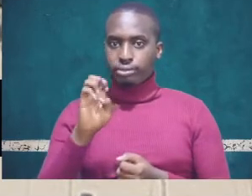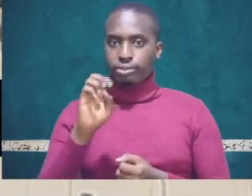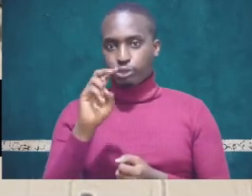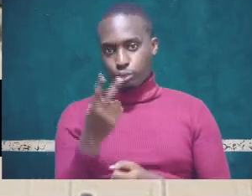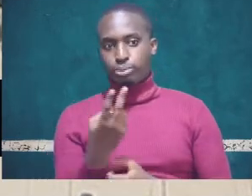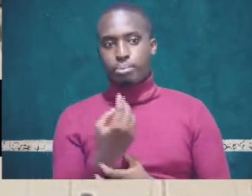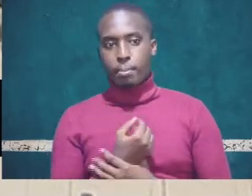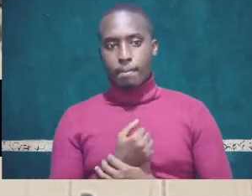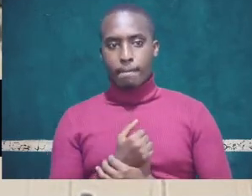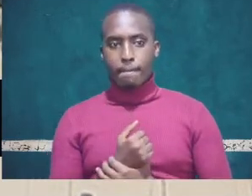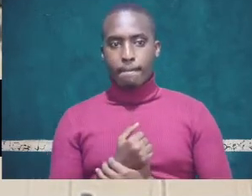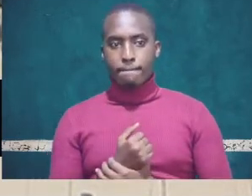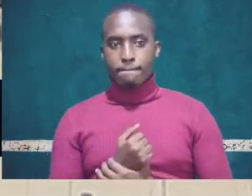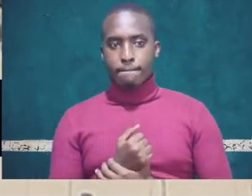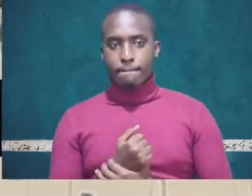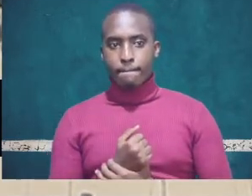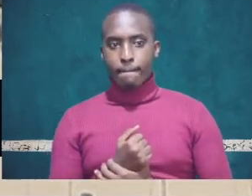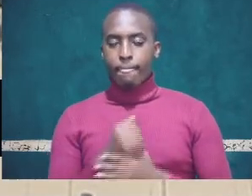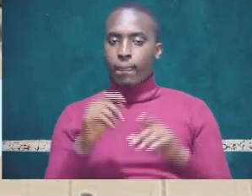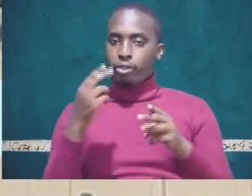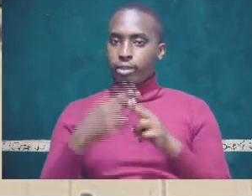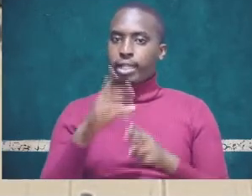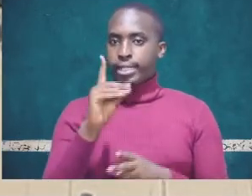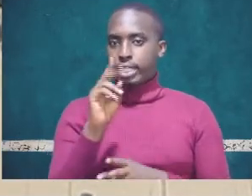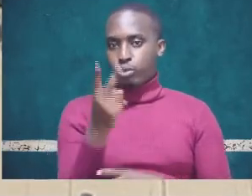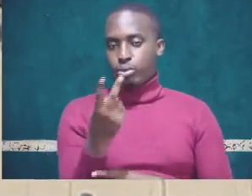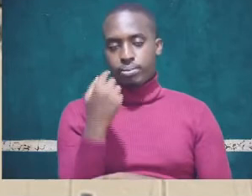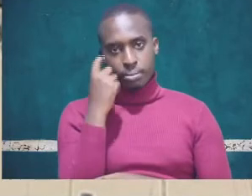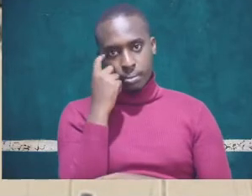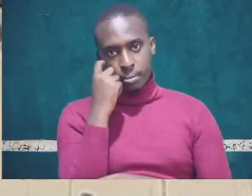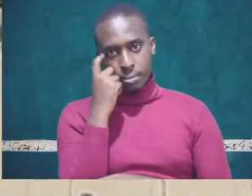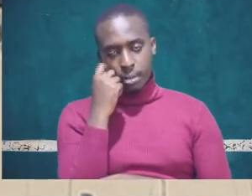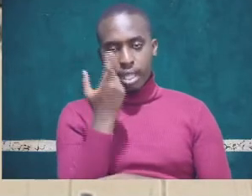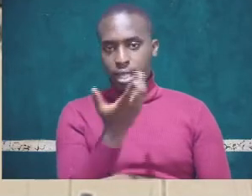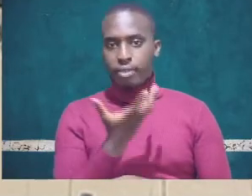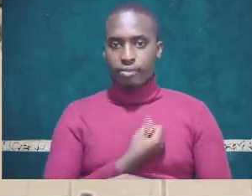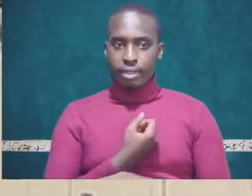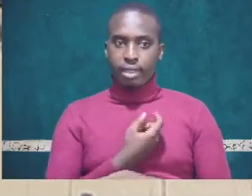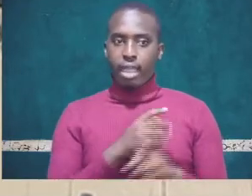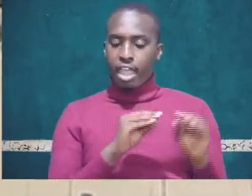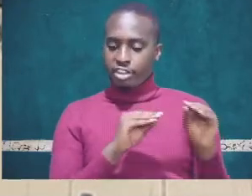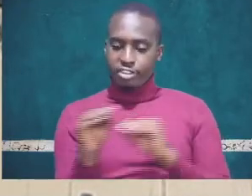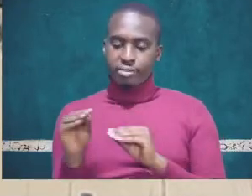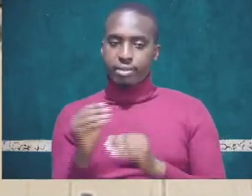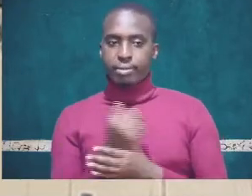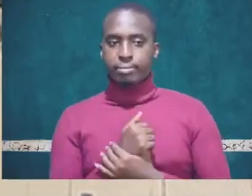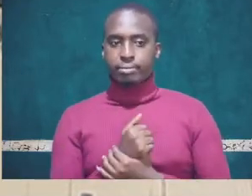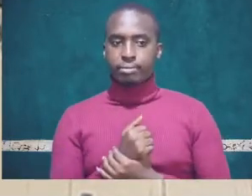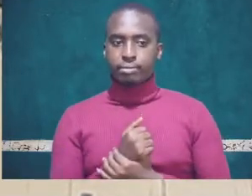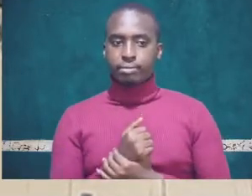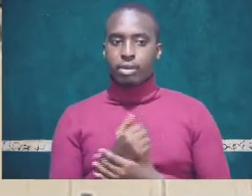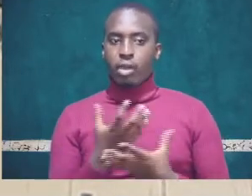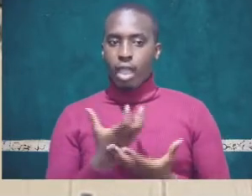curve 2, D2. Let us name it D2. So here there is a shift. We have